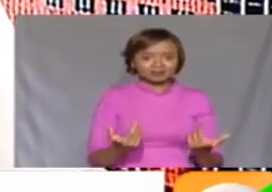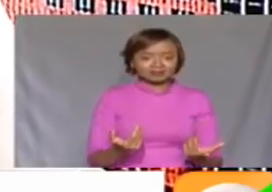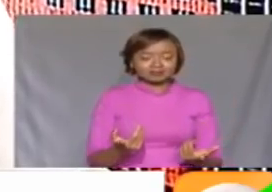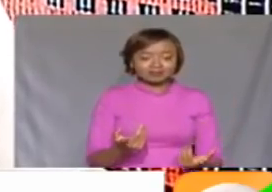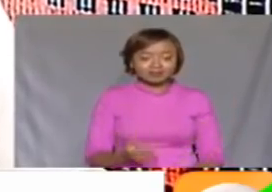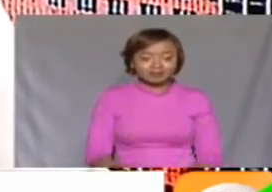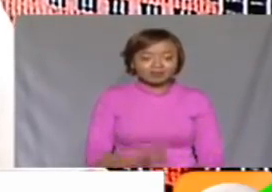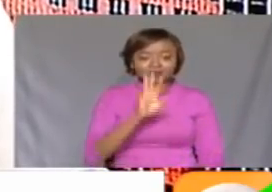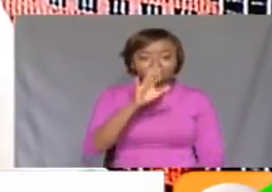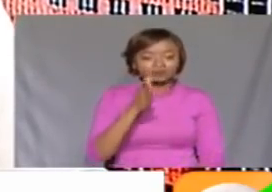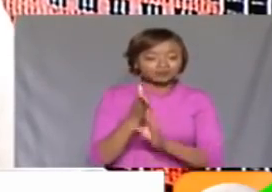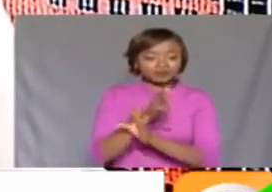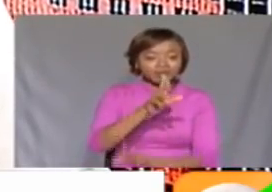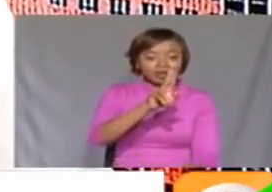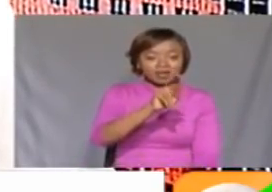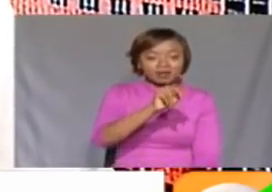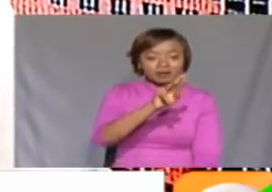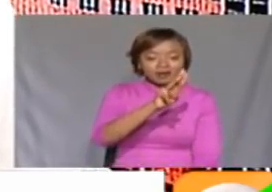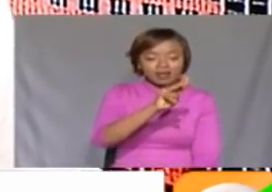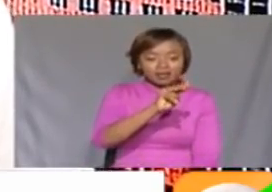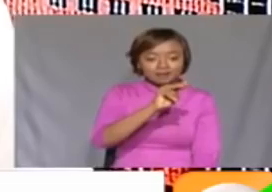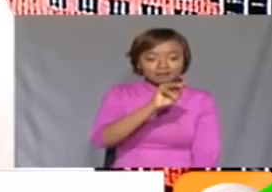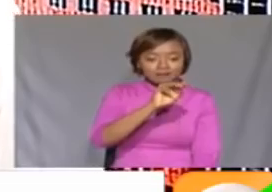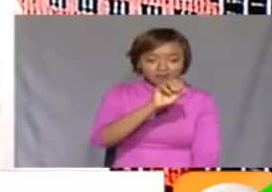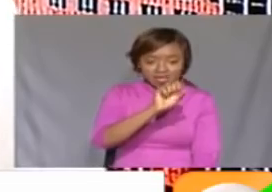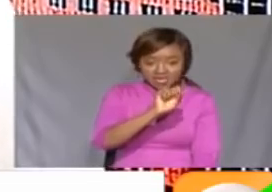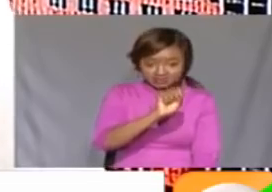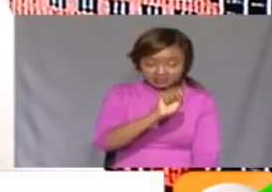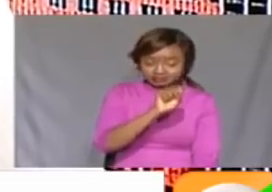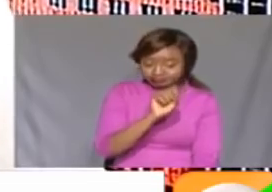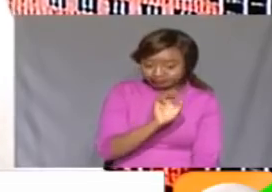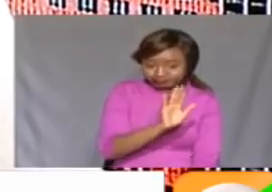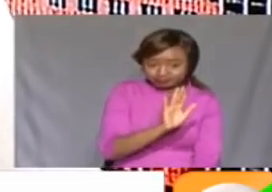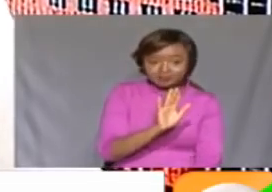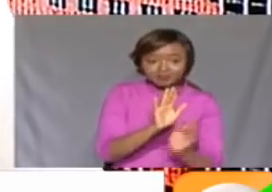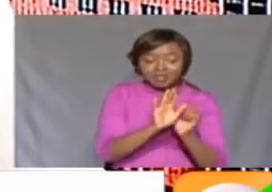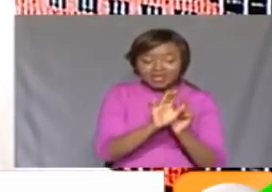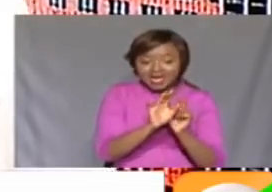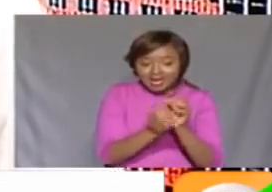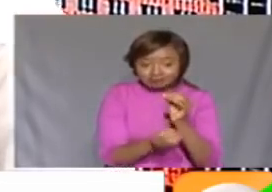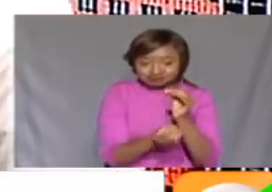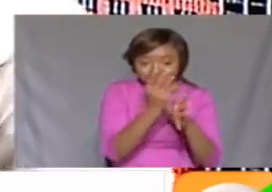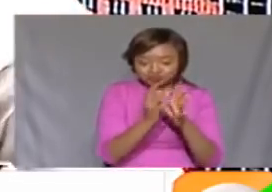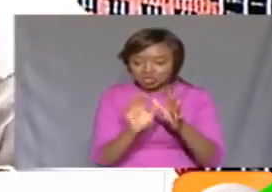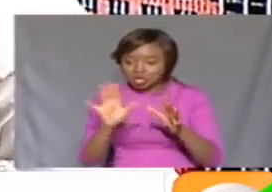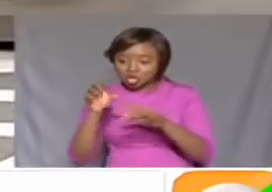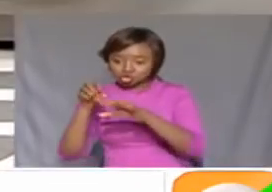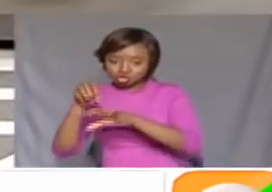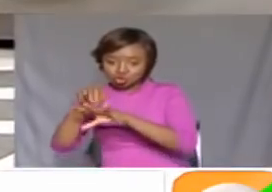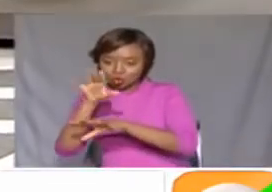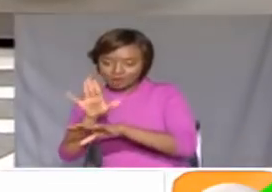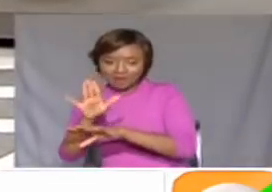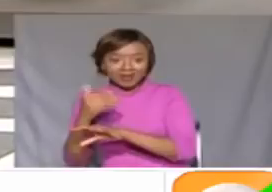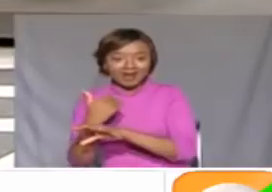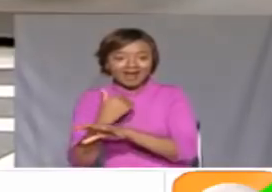the time NMS came to place, Mike Sonko was fighting a battle in court. And an impeachment. And an impeachment as